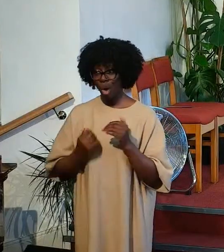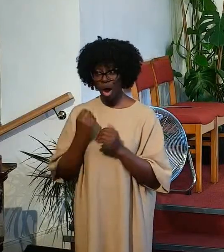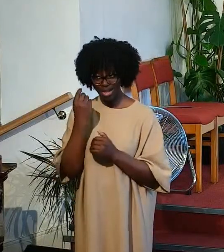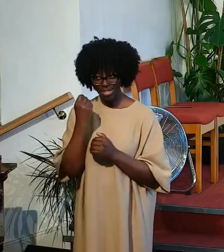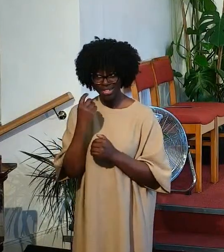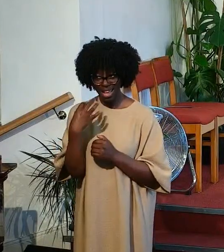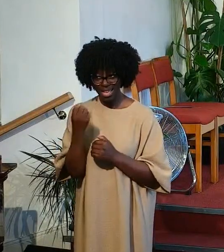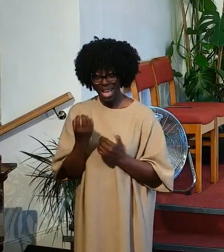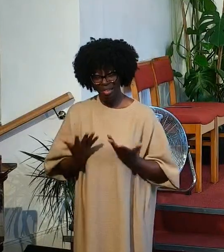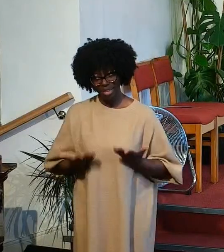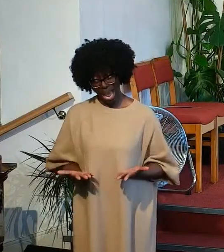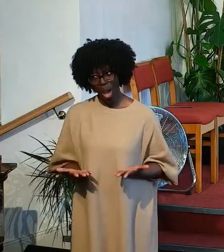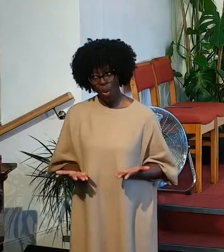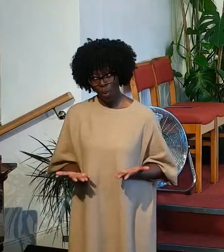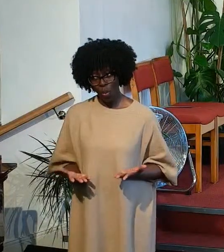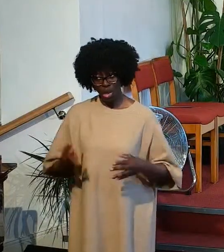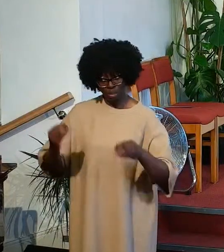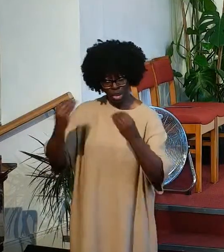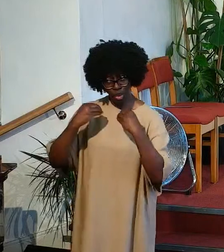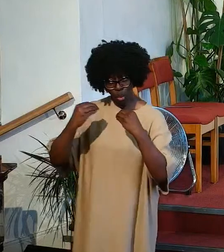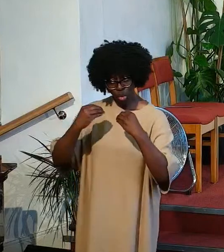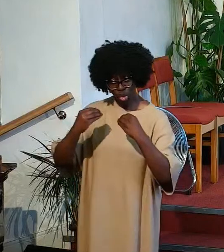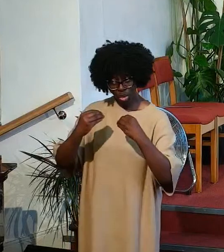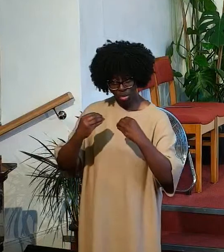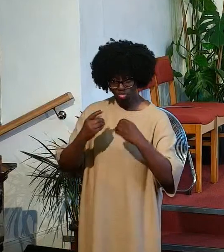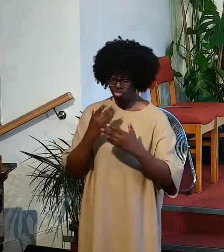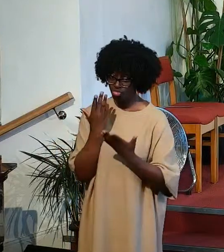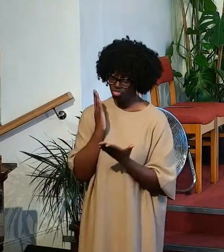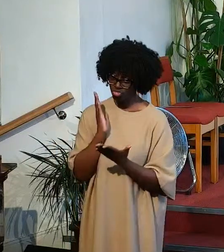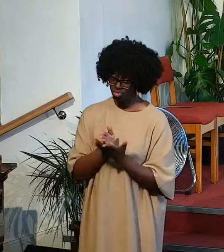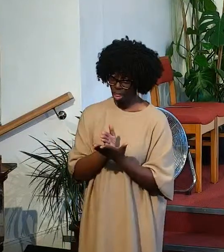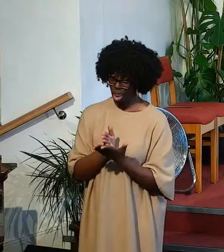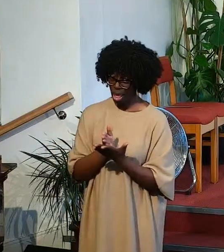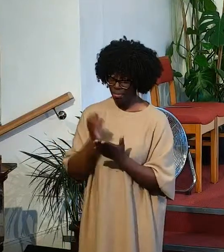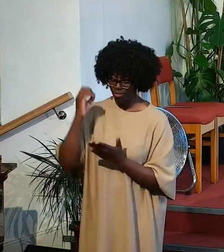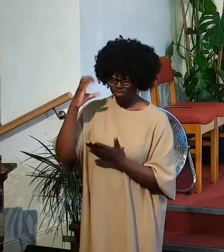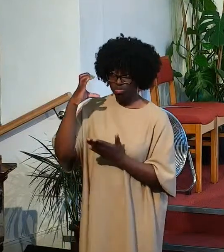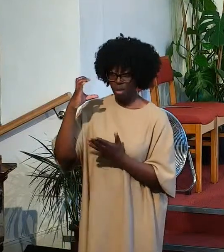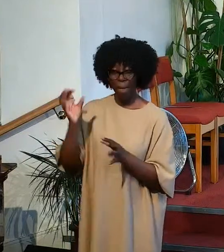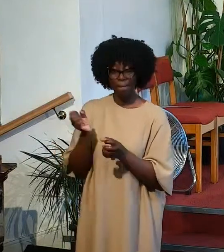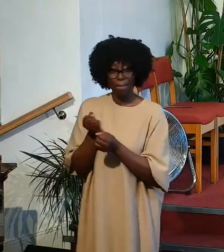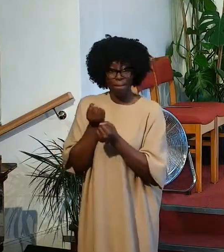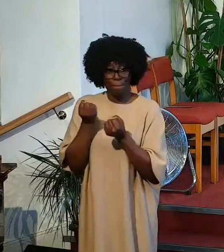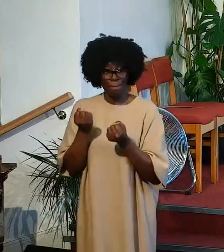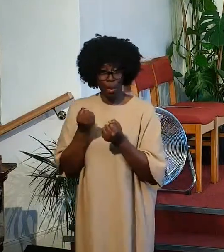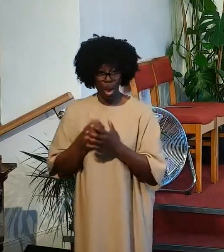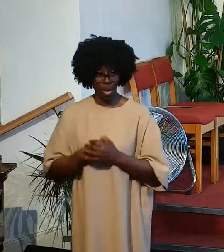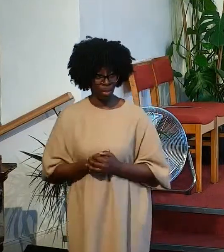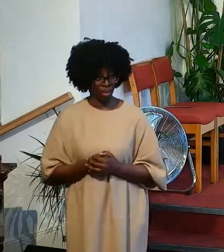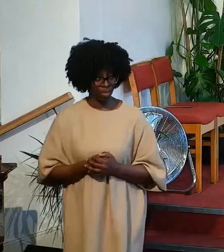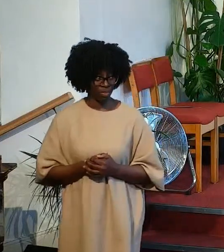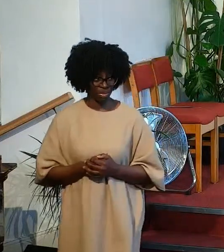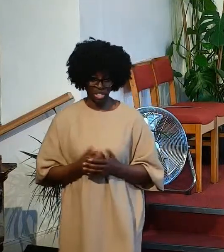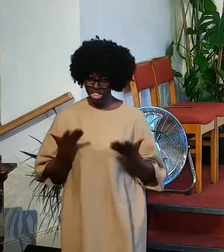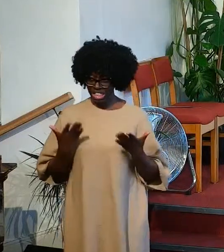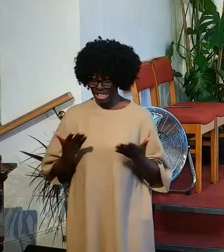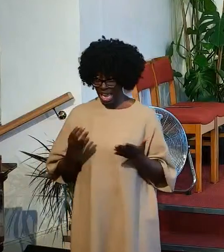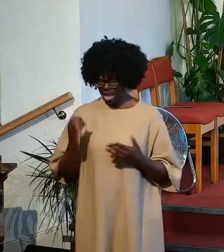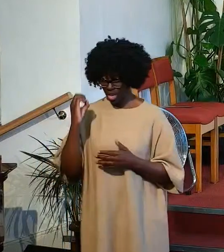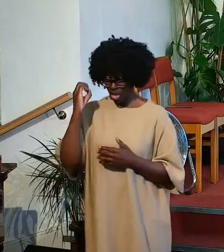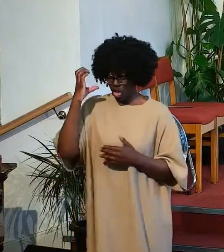shine. Brethren, knowledge is power. And today, our baskets have been filled with